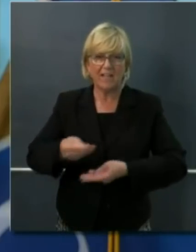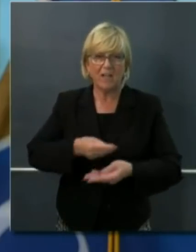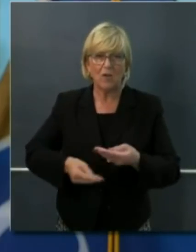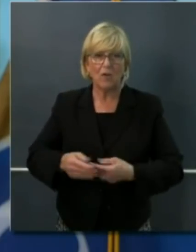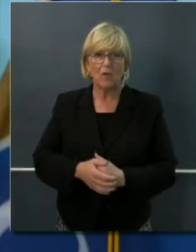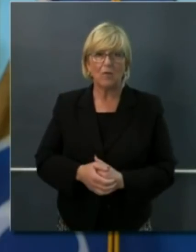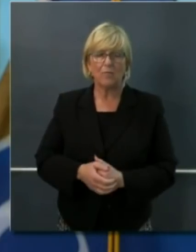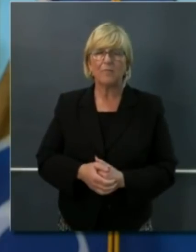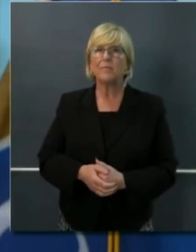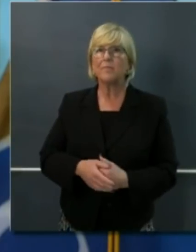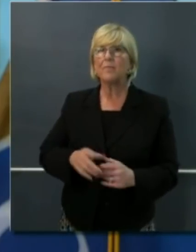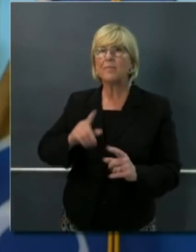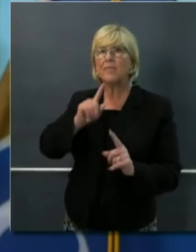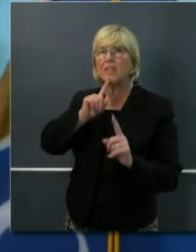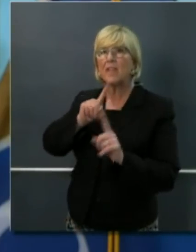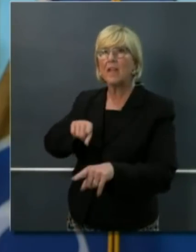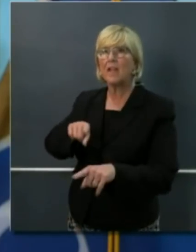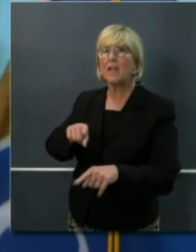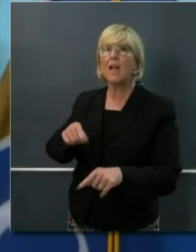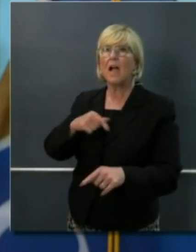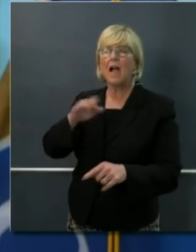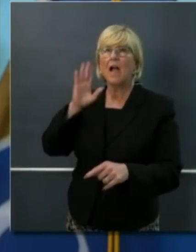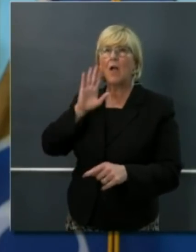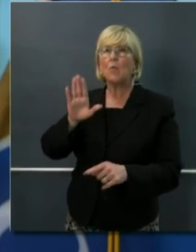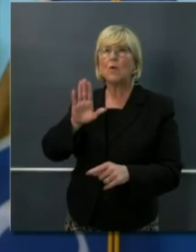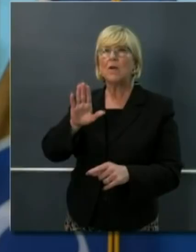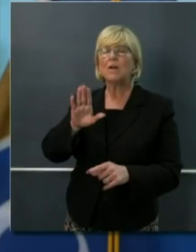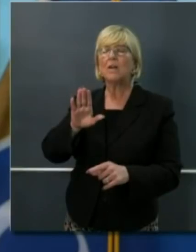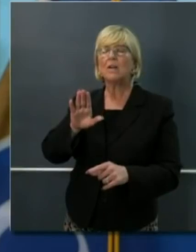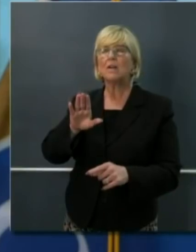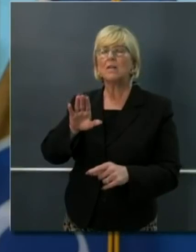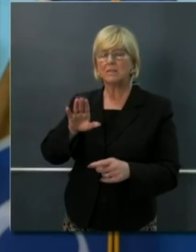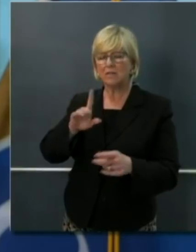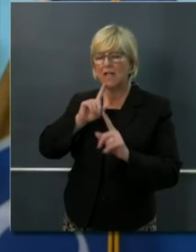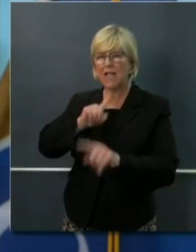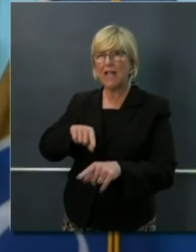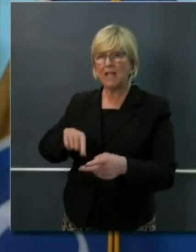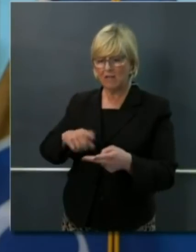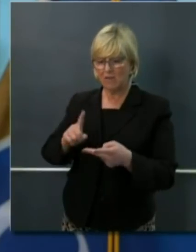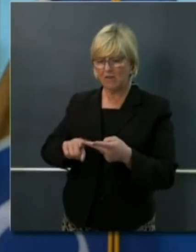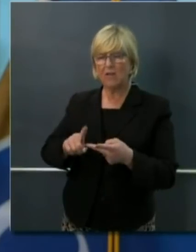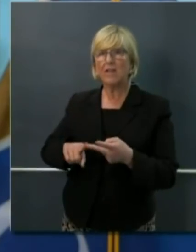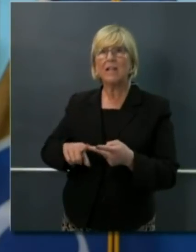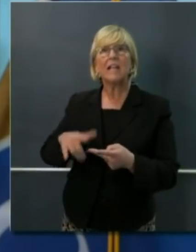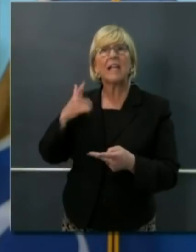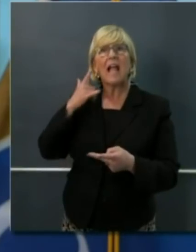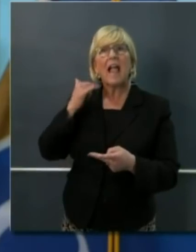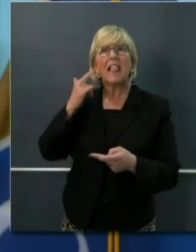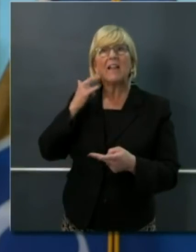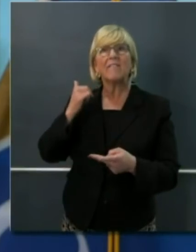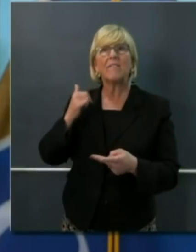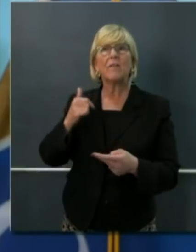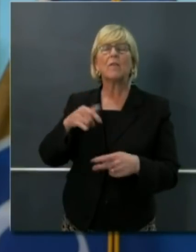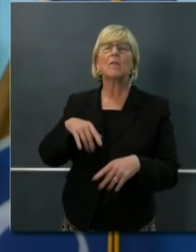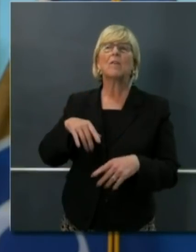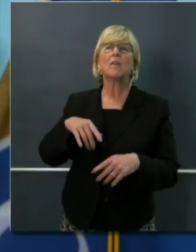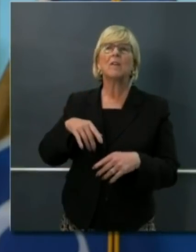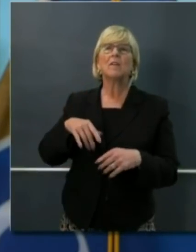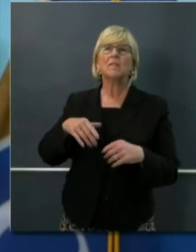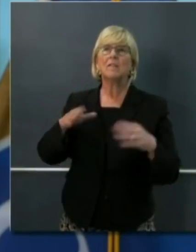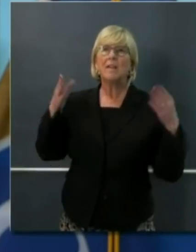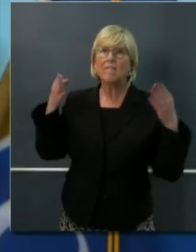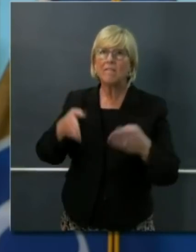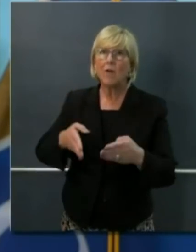I'll take those in reverse order. The state of California has been very aggressive in its unemployment insurance claims,